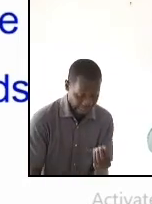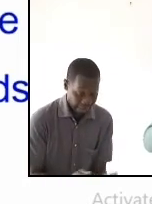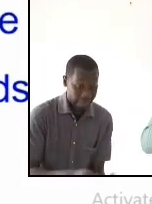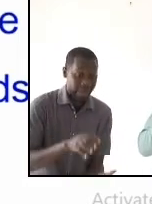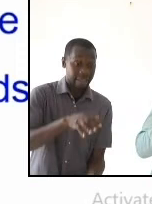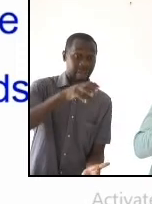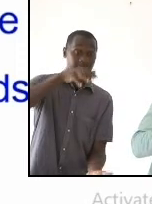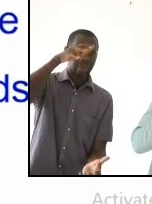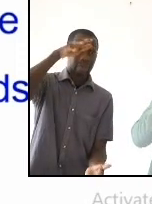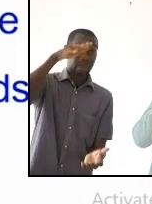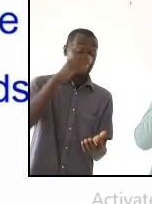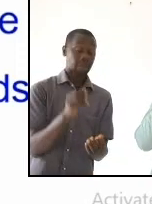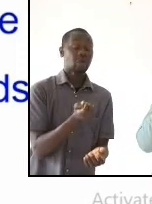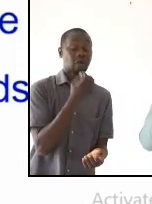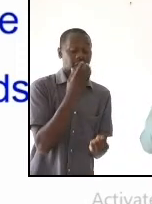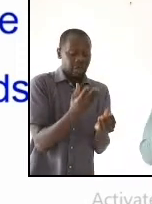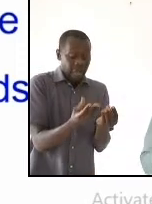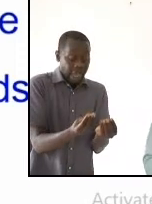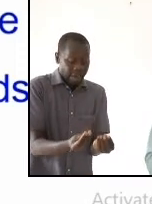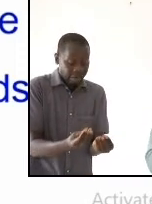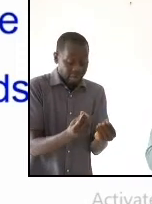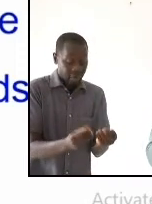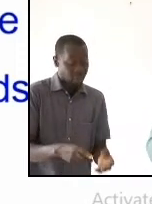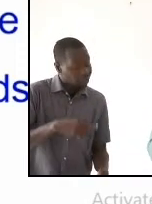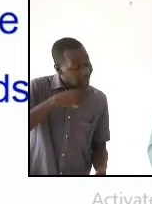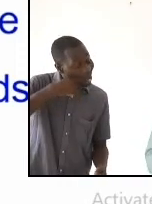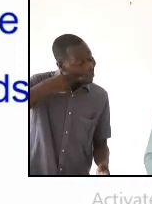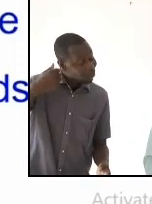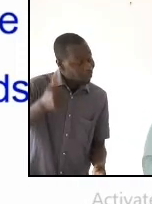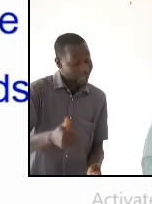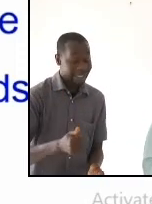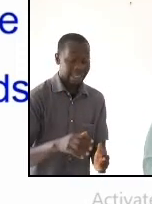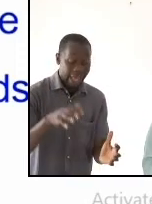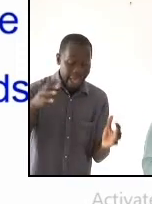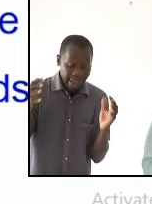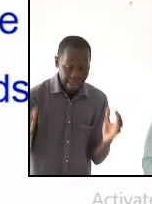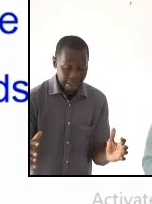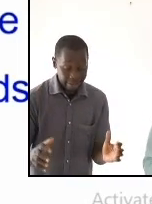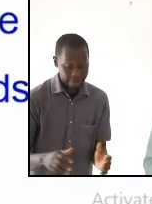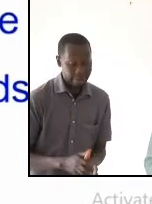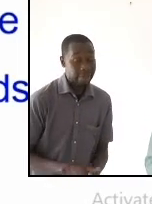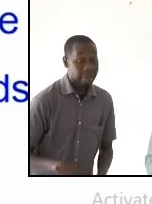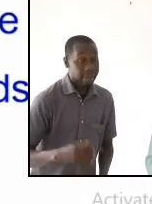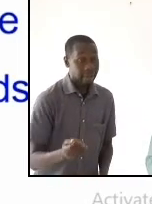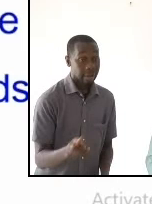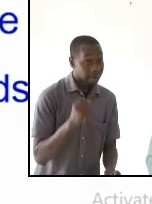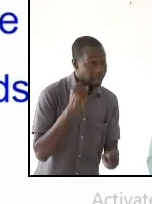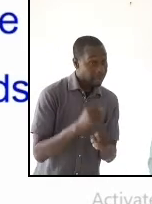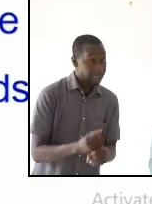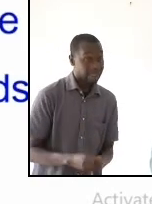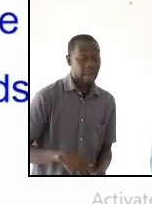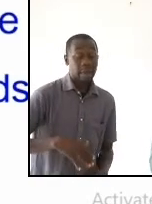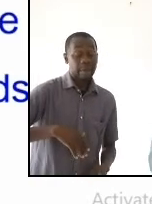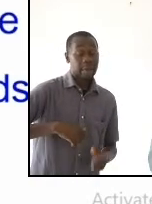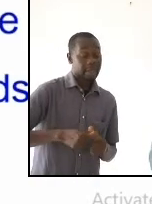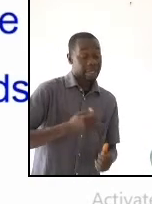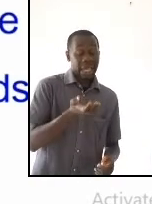the food very soft, and of course it looks palatable, it looks large, which makes our appetite